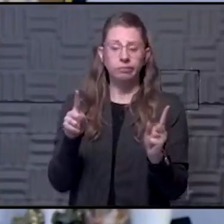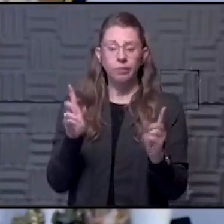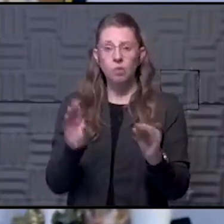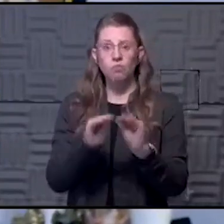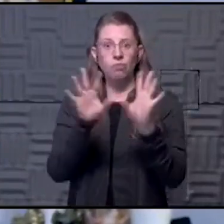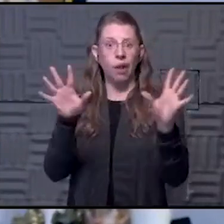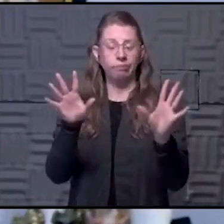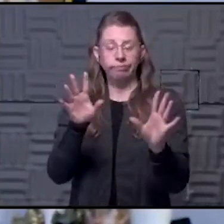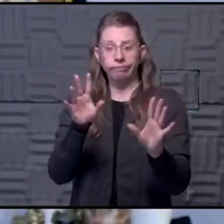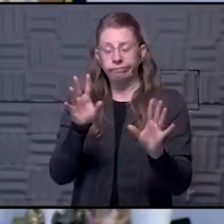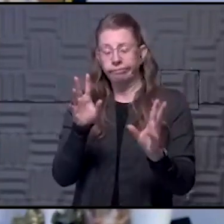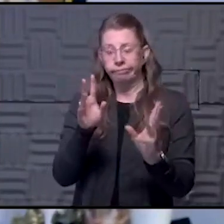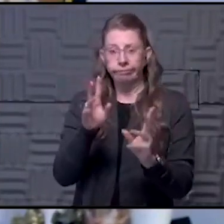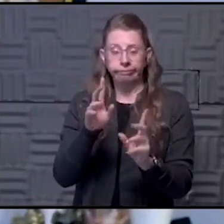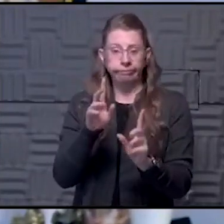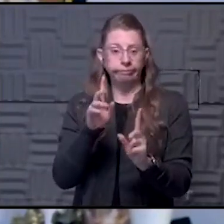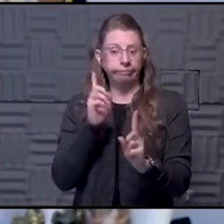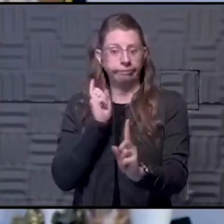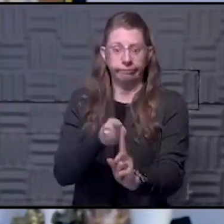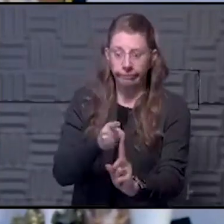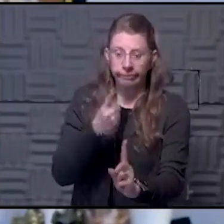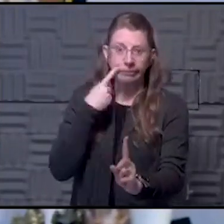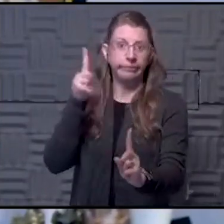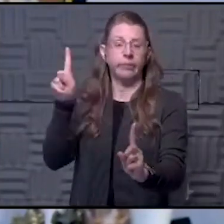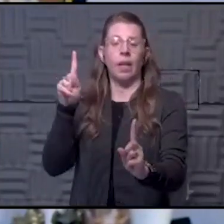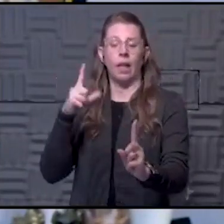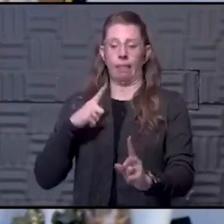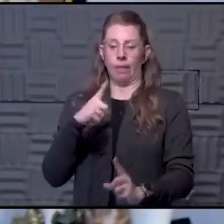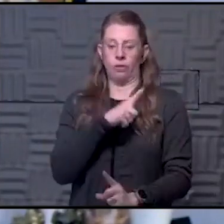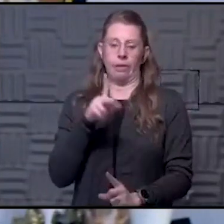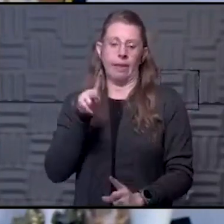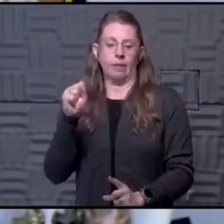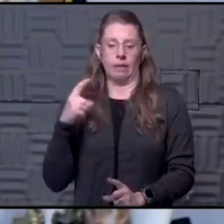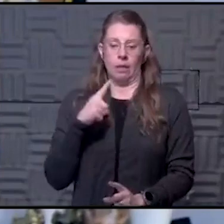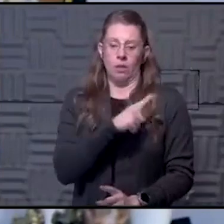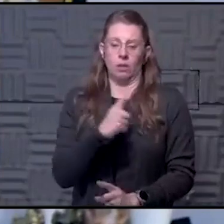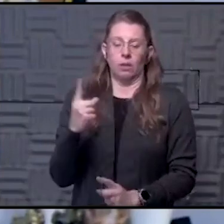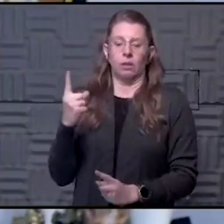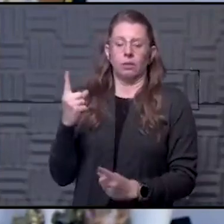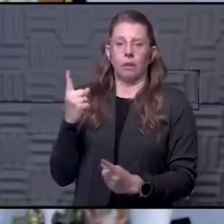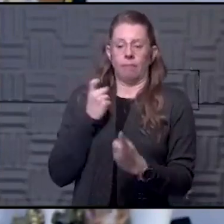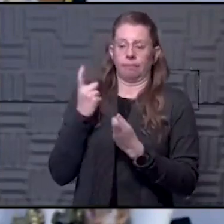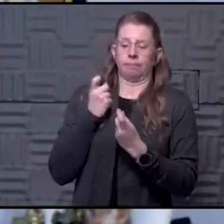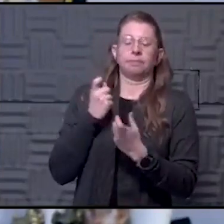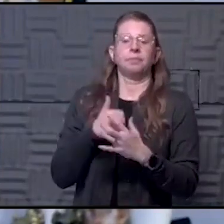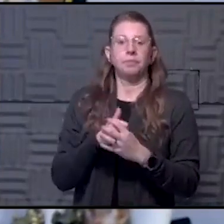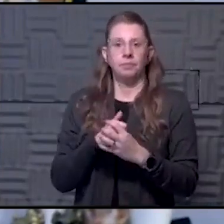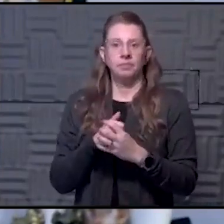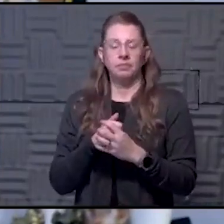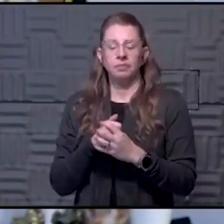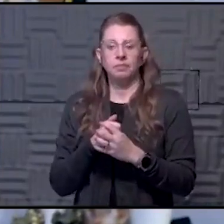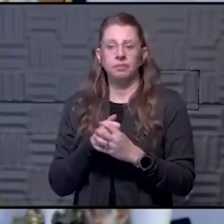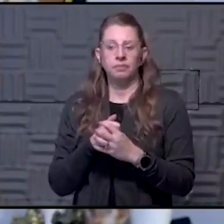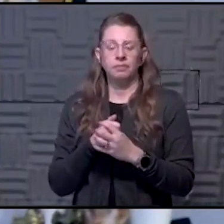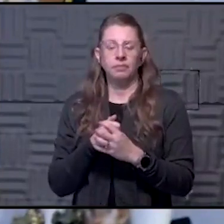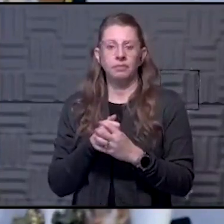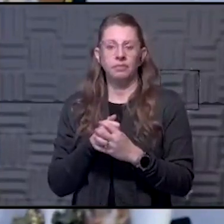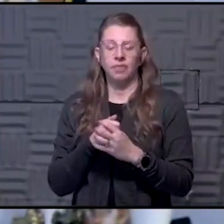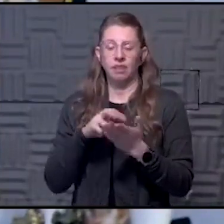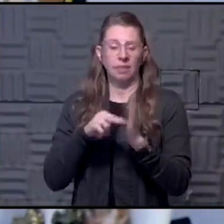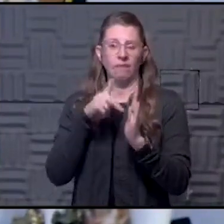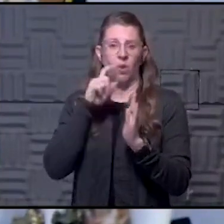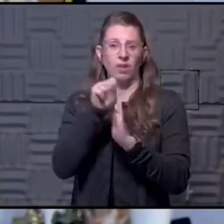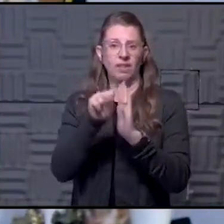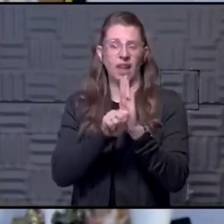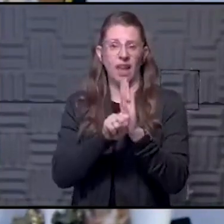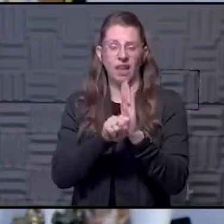spot now. I'm getting a lot of questions from the legislature. The Kansas legislature is in session, and and they're asking, what does this mean for the statewide